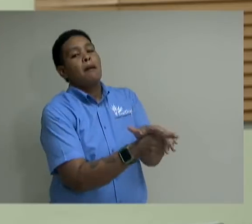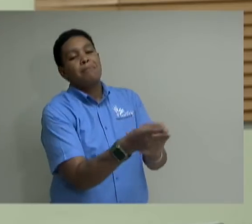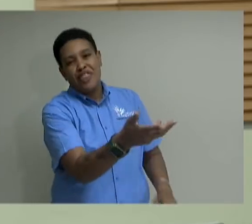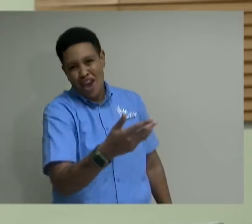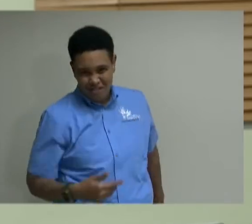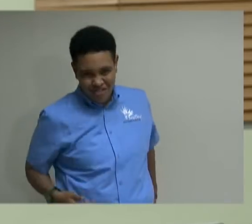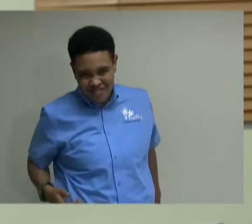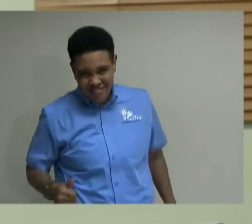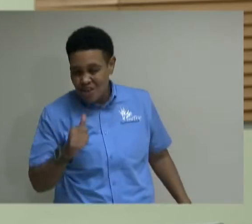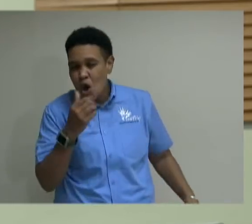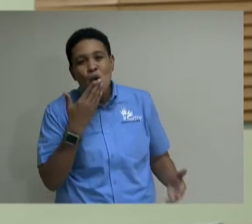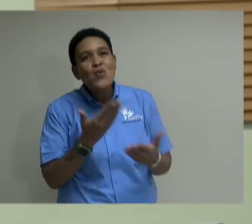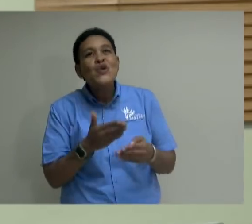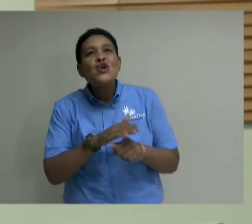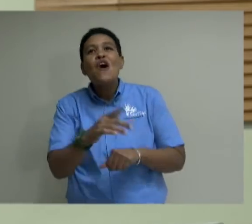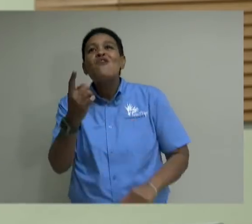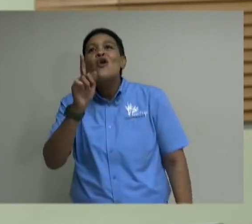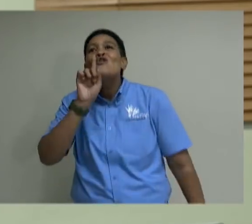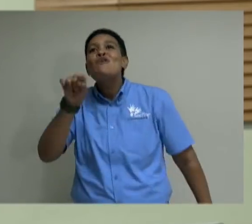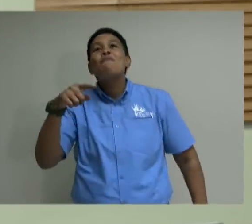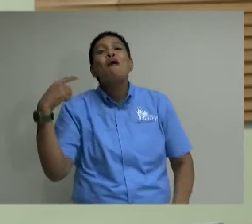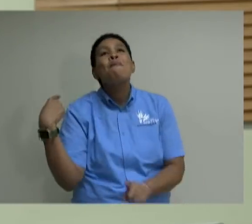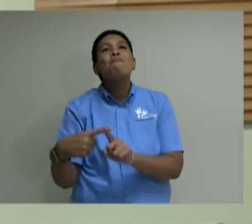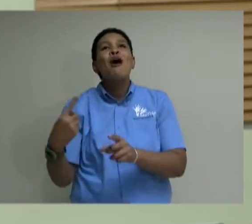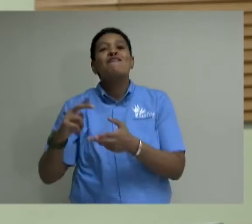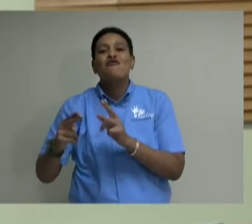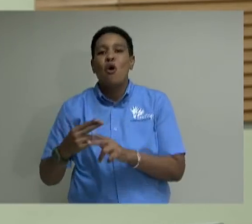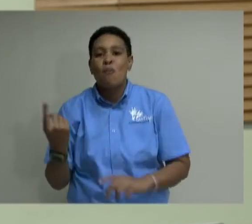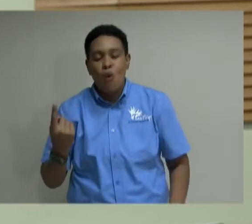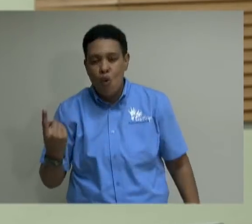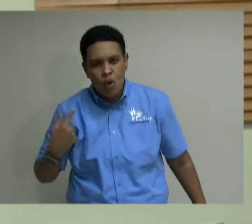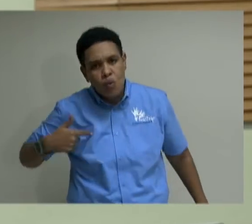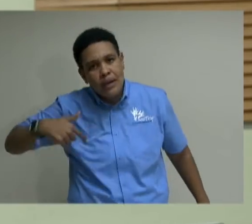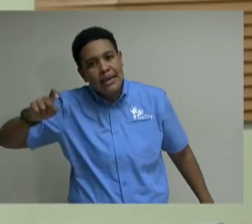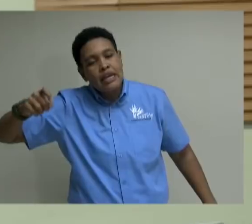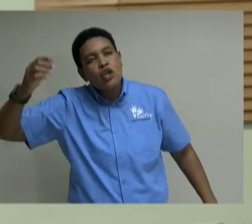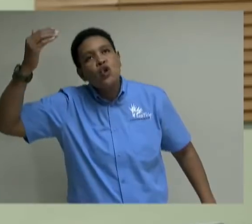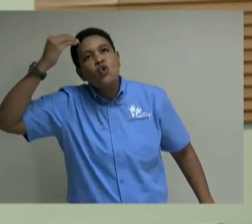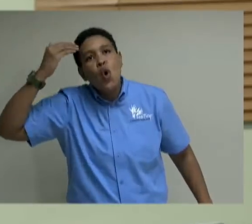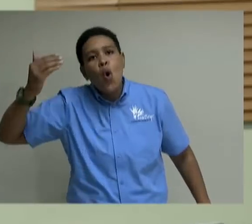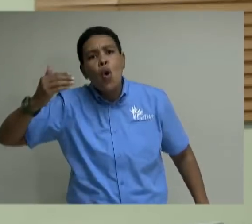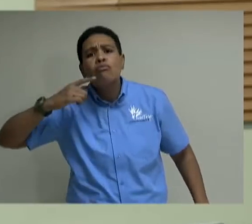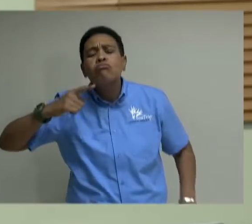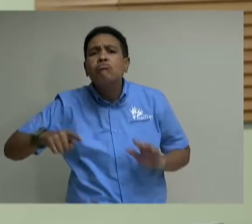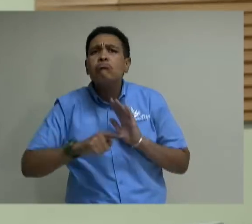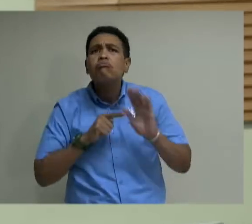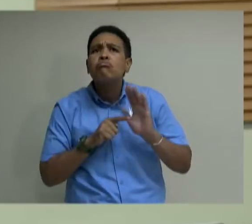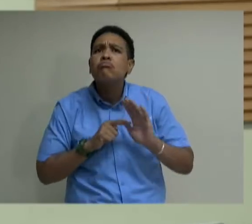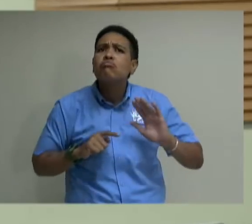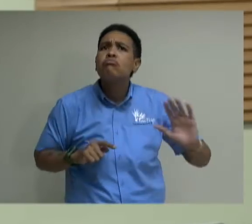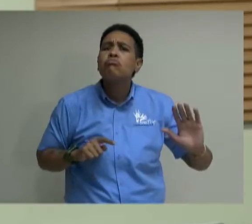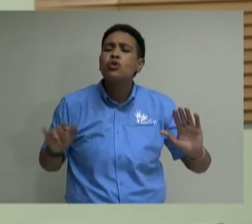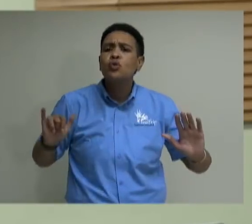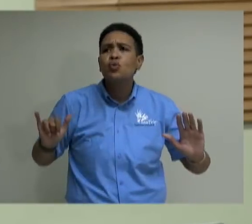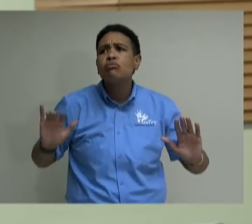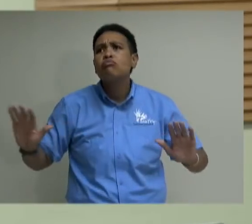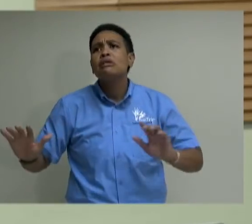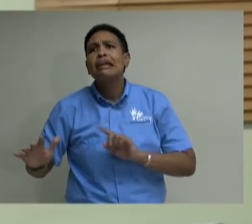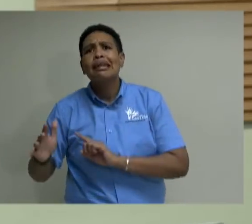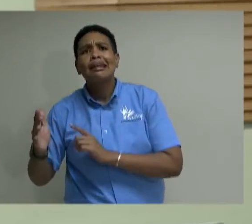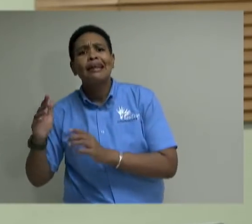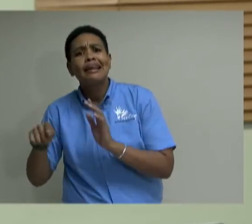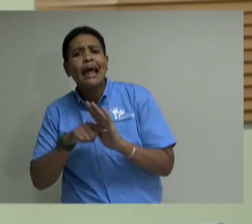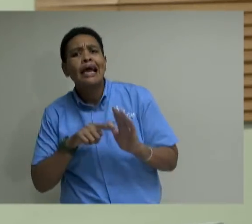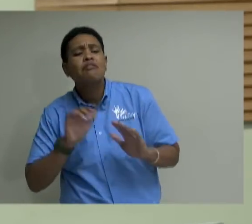And it's not good enough only to report positive cases. We need to know the negative cases as well, so that we